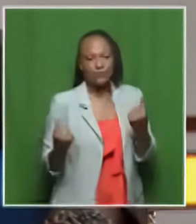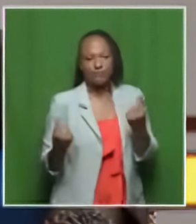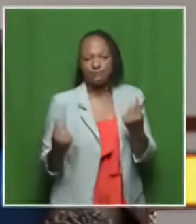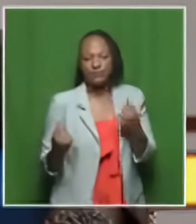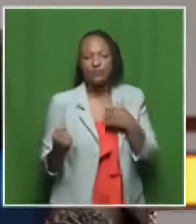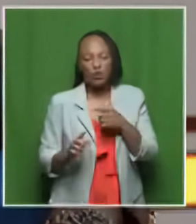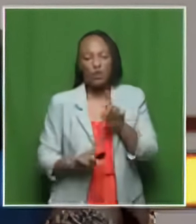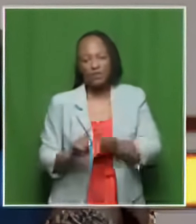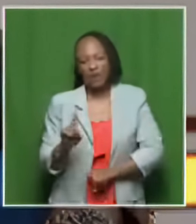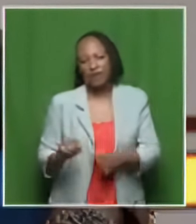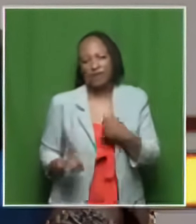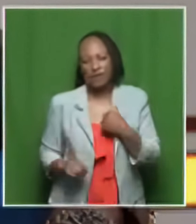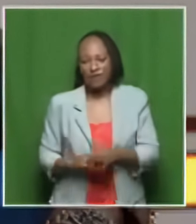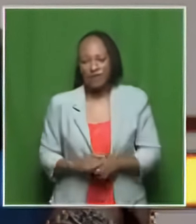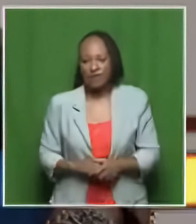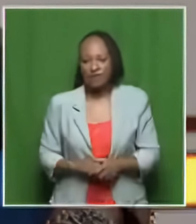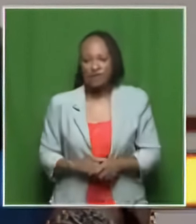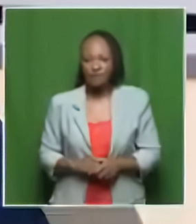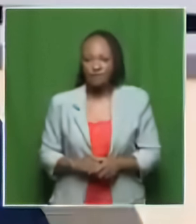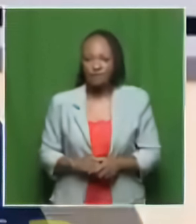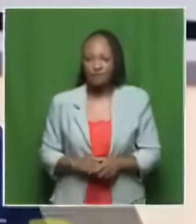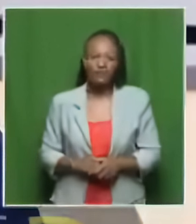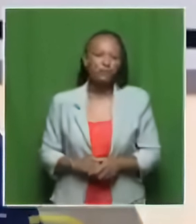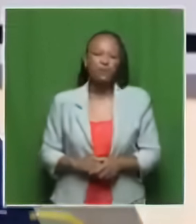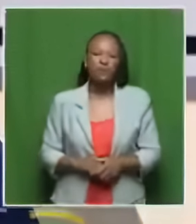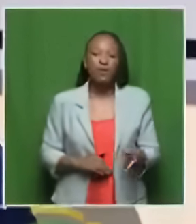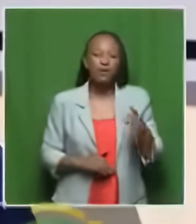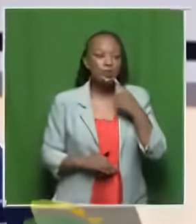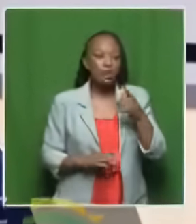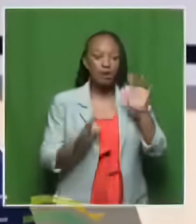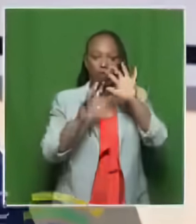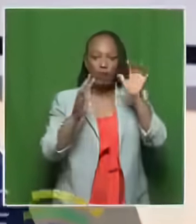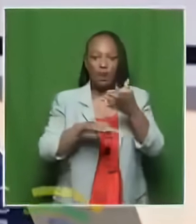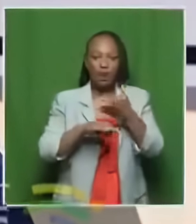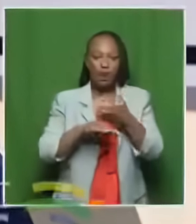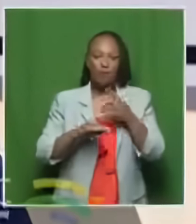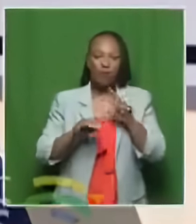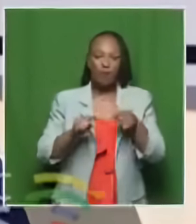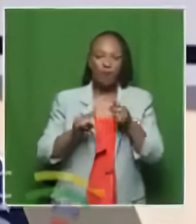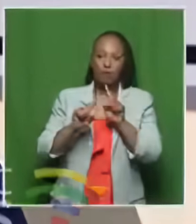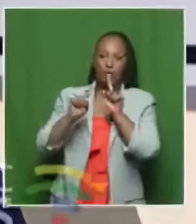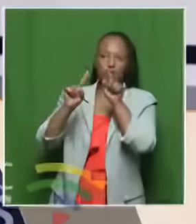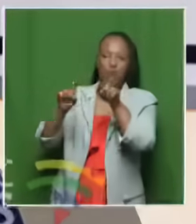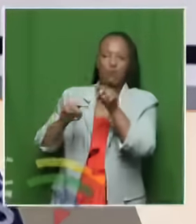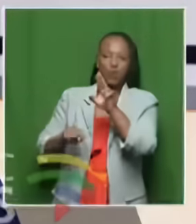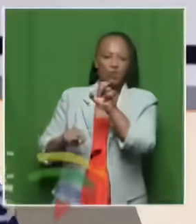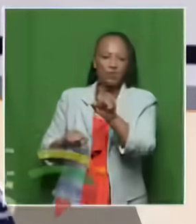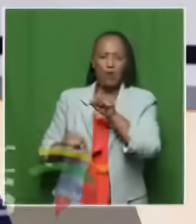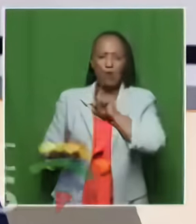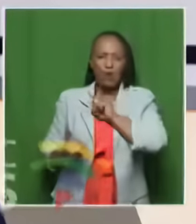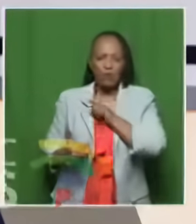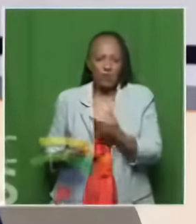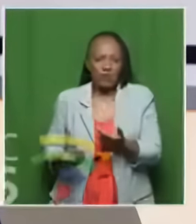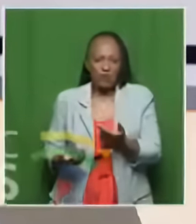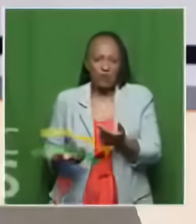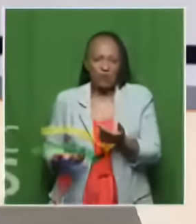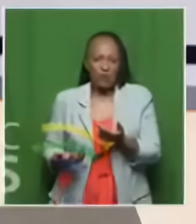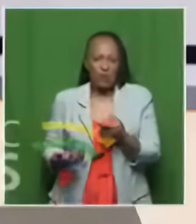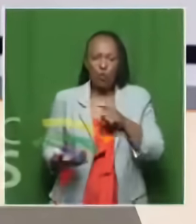have failed as this generation. You're saying we shouldn't go to the World Cup in the US. Why should we ban